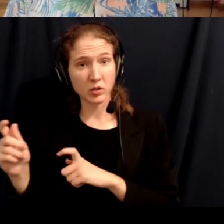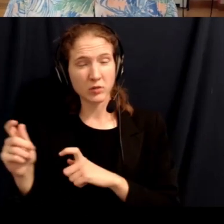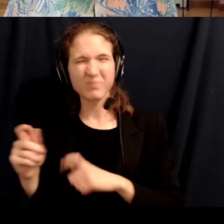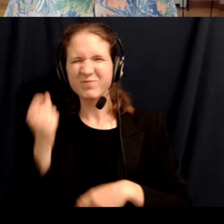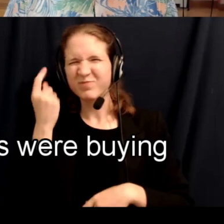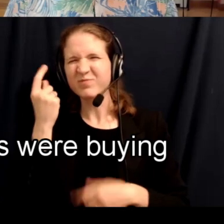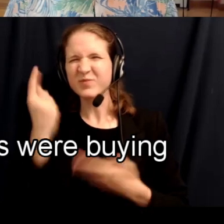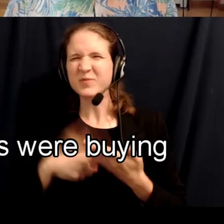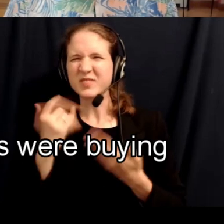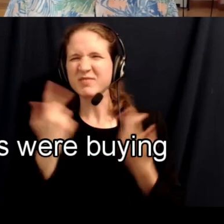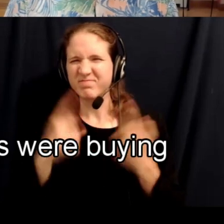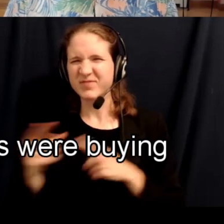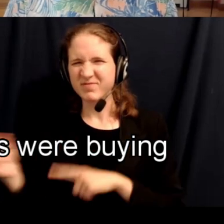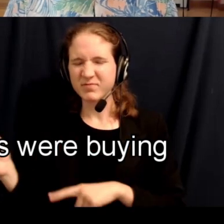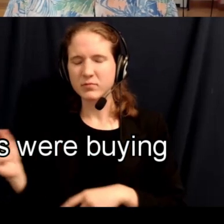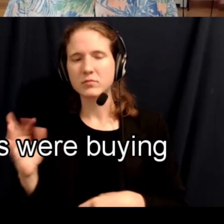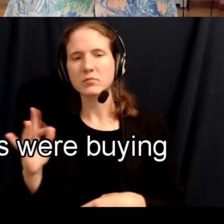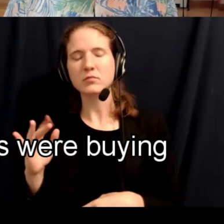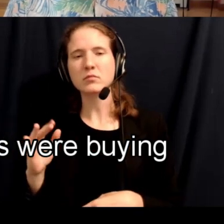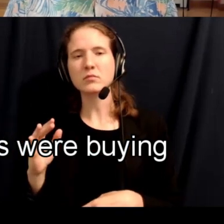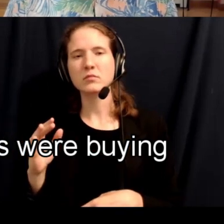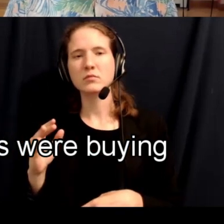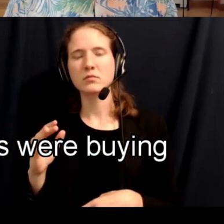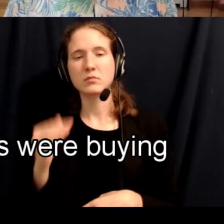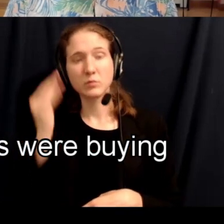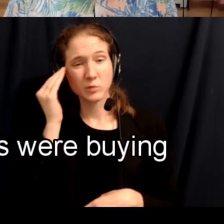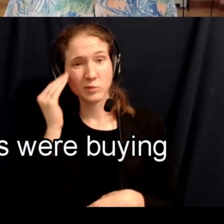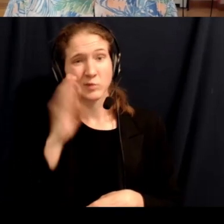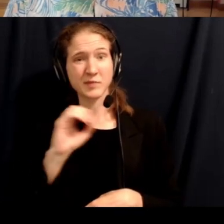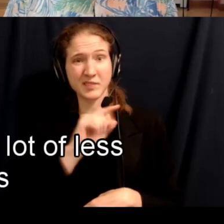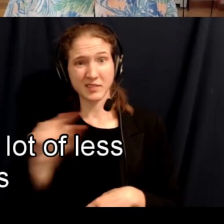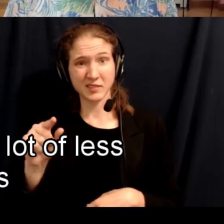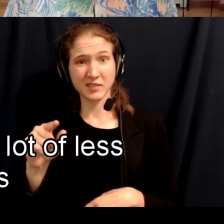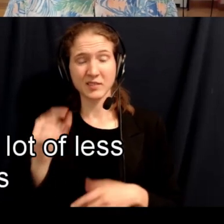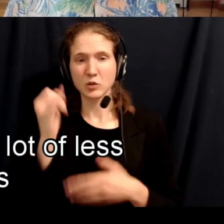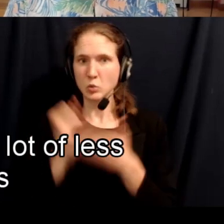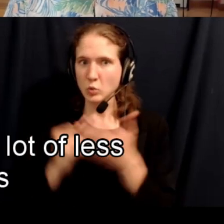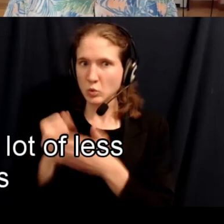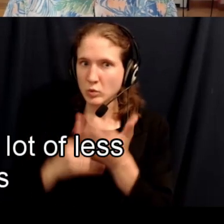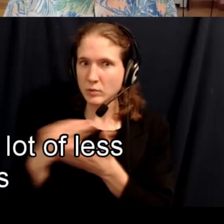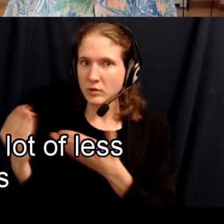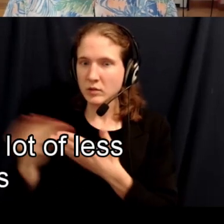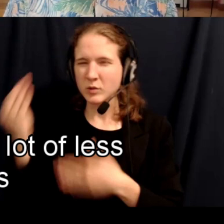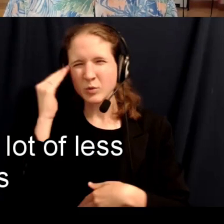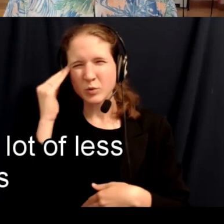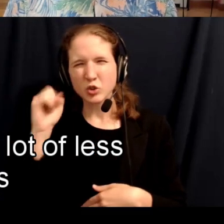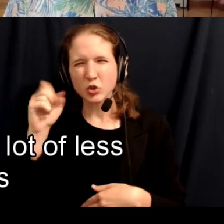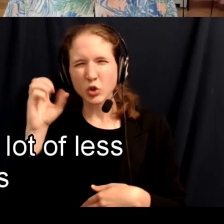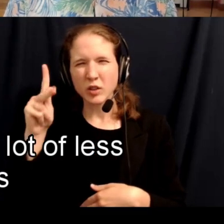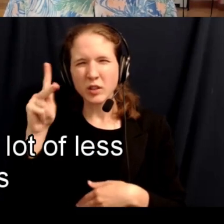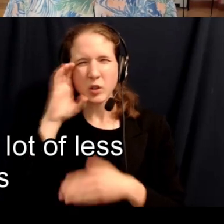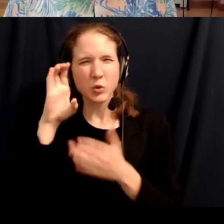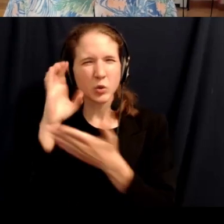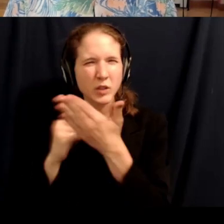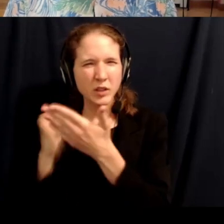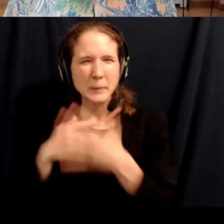does, there was a lot of companies were buying art, stock illustrations from a lot of less